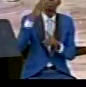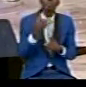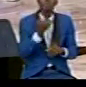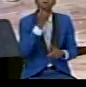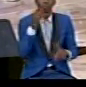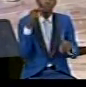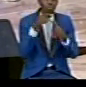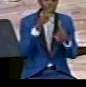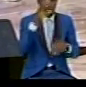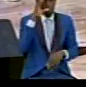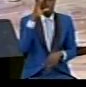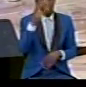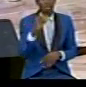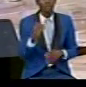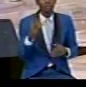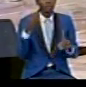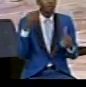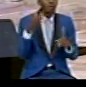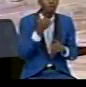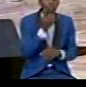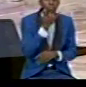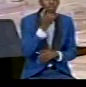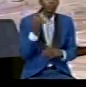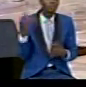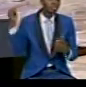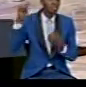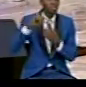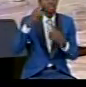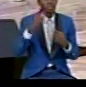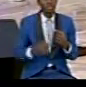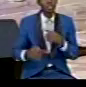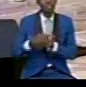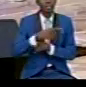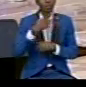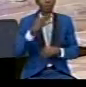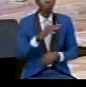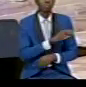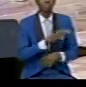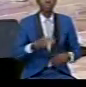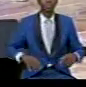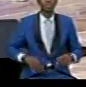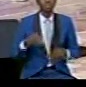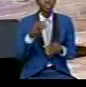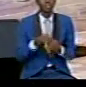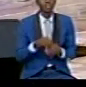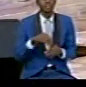when without offense till the day of Christ. In